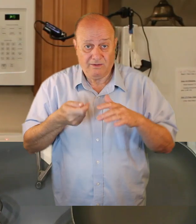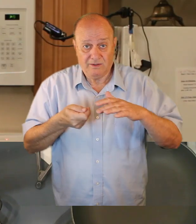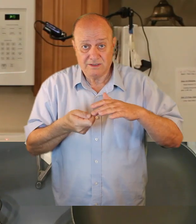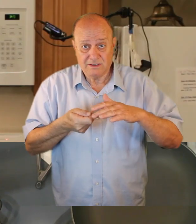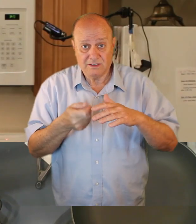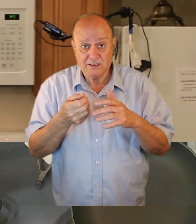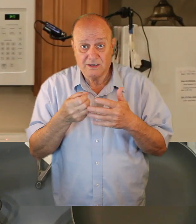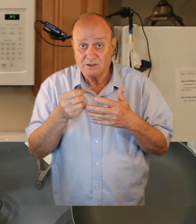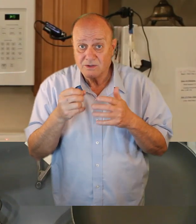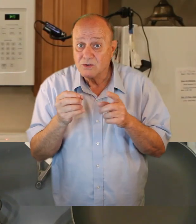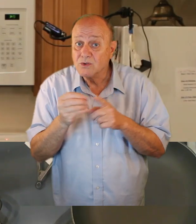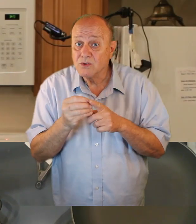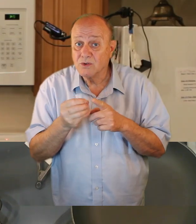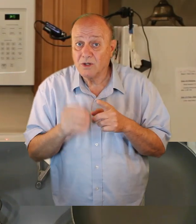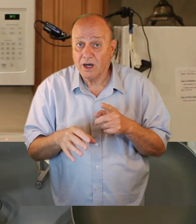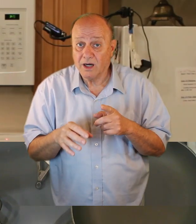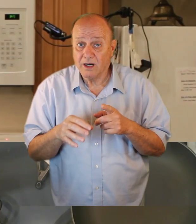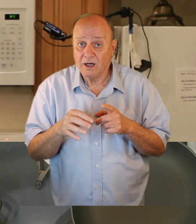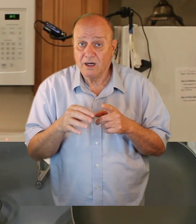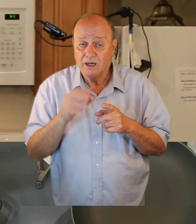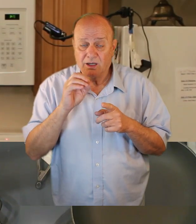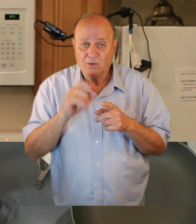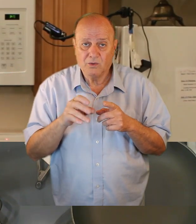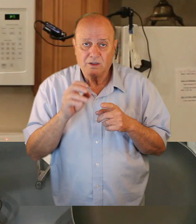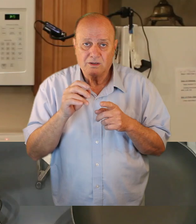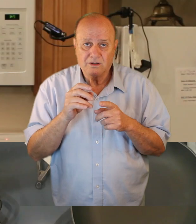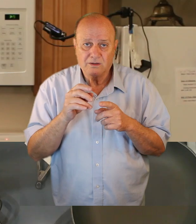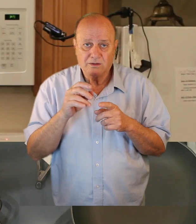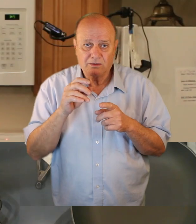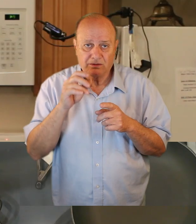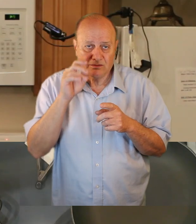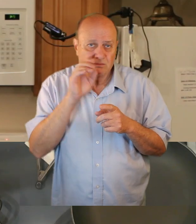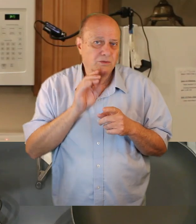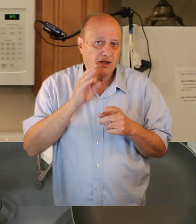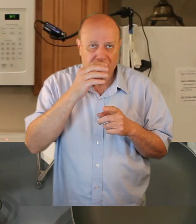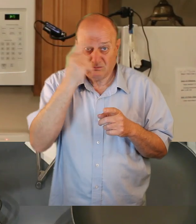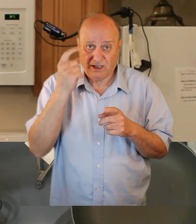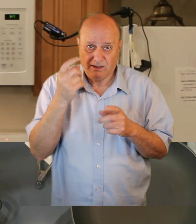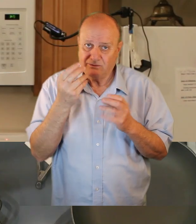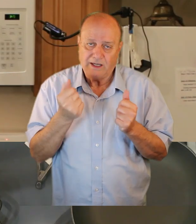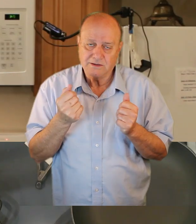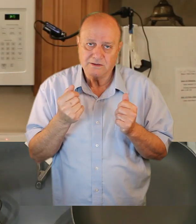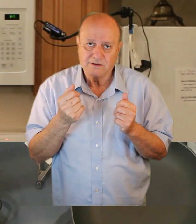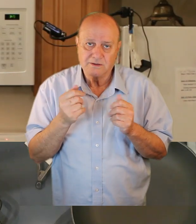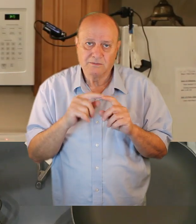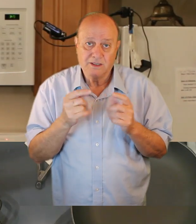too hot, we lose the opportunity of having that just right. Oh, it's starting to smell just right. Oh,